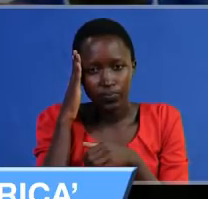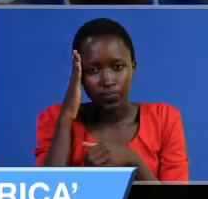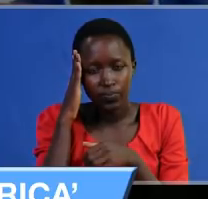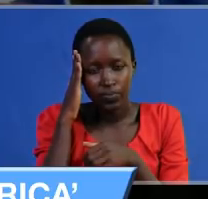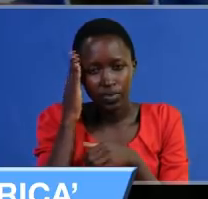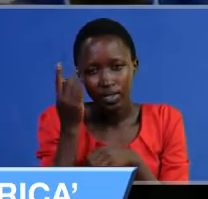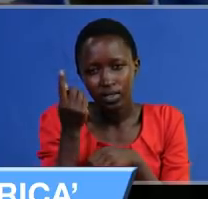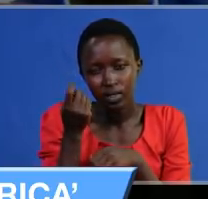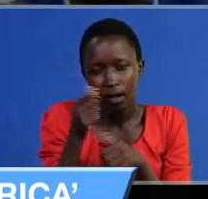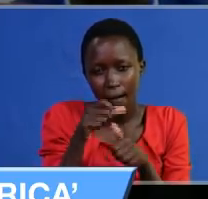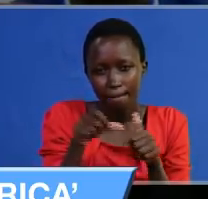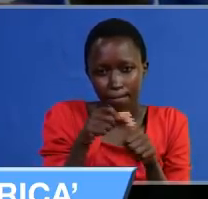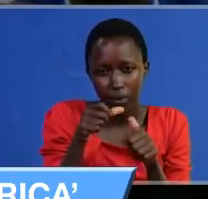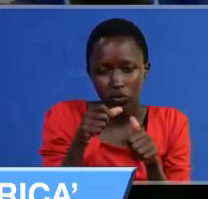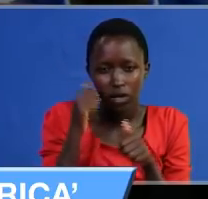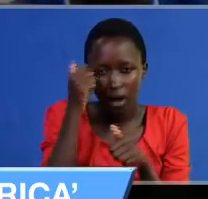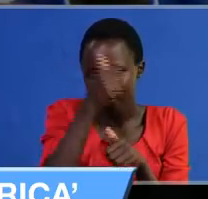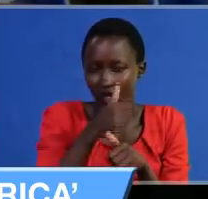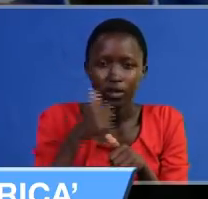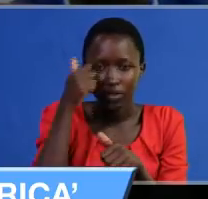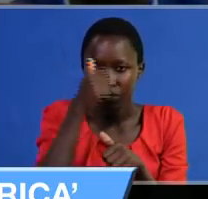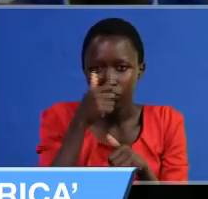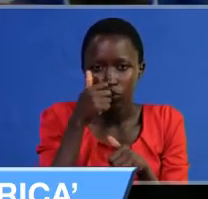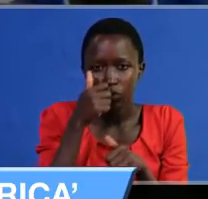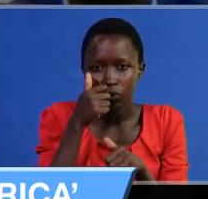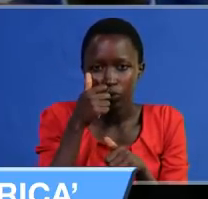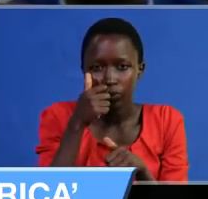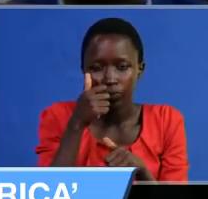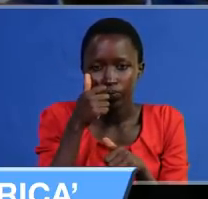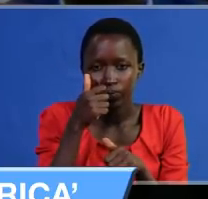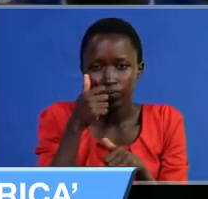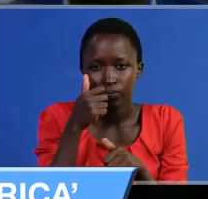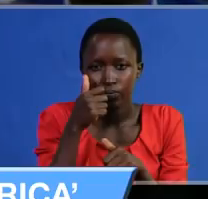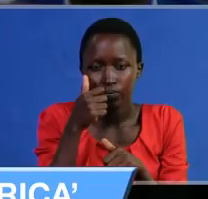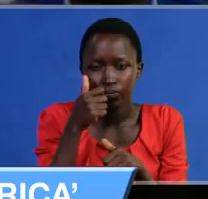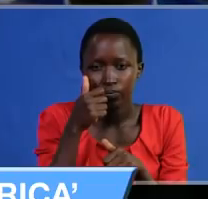a bit about this Africa.